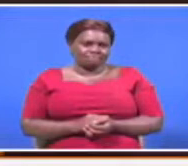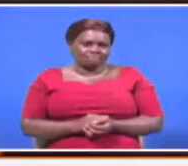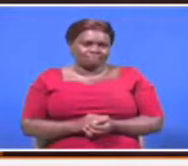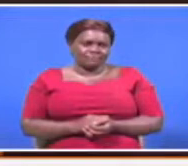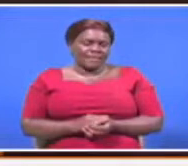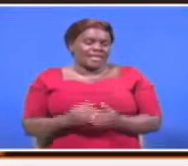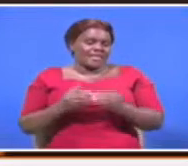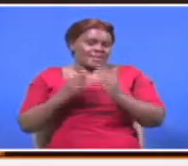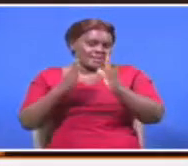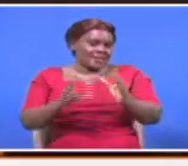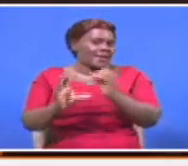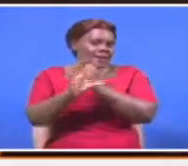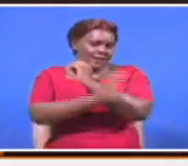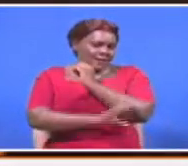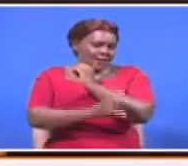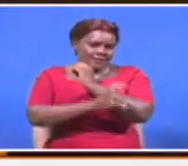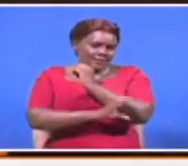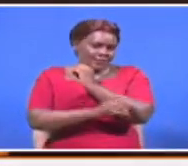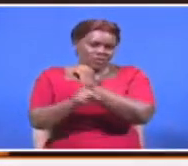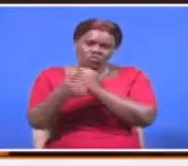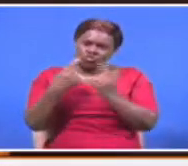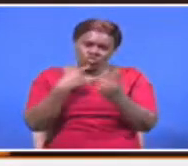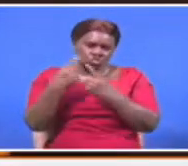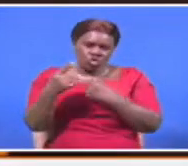Kama kiongozi wa inzi, hafai kuongea hivyo.